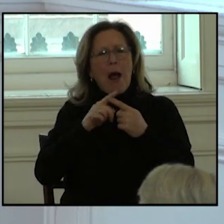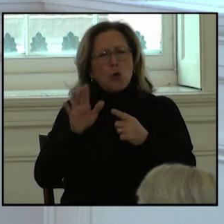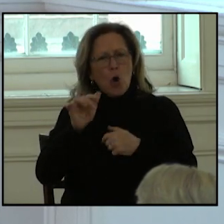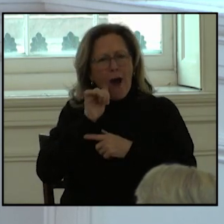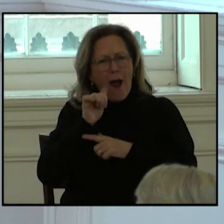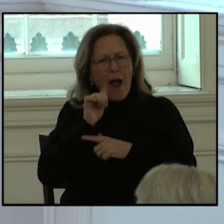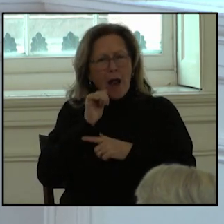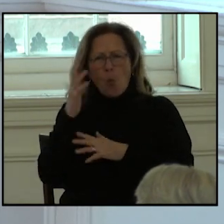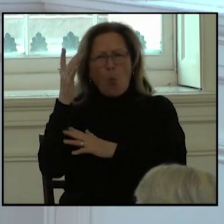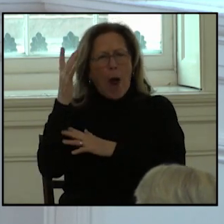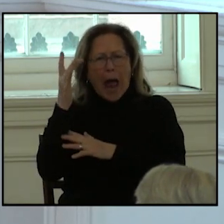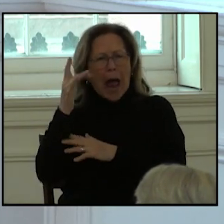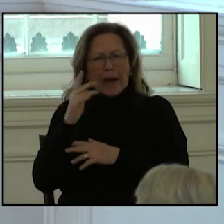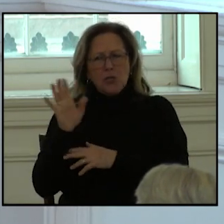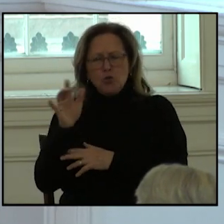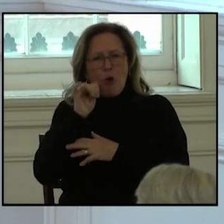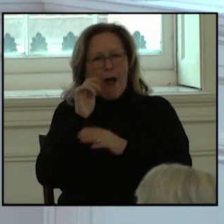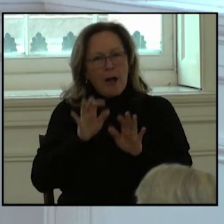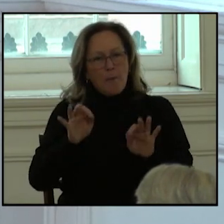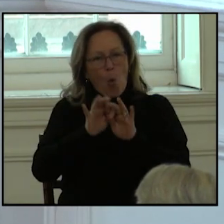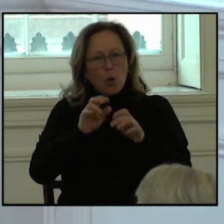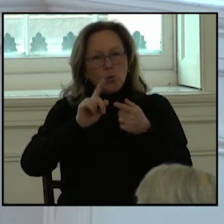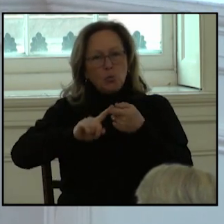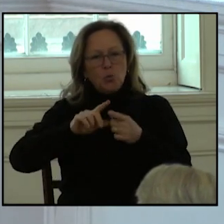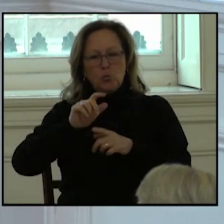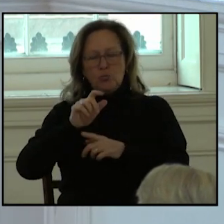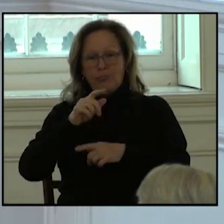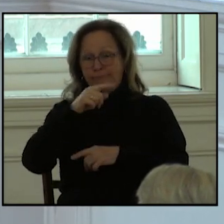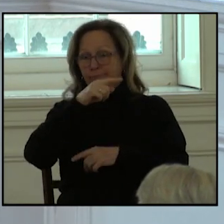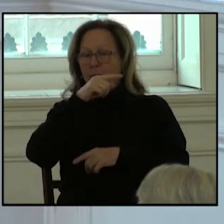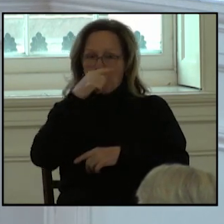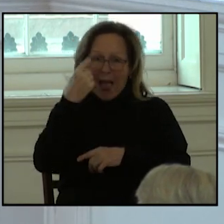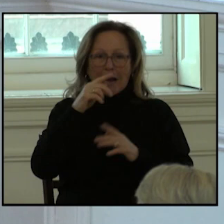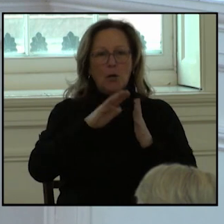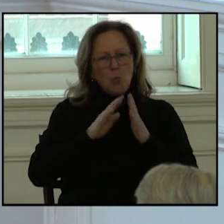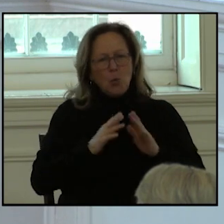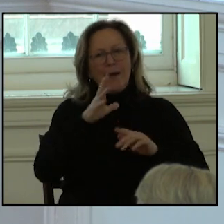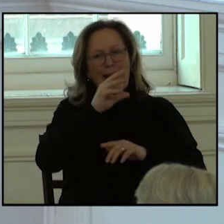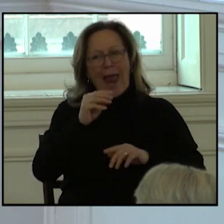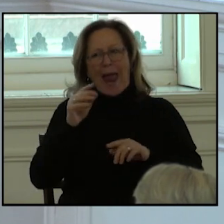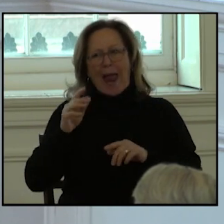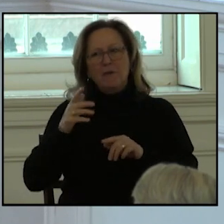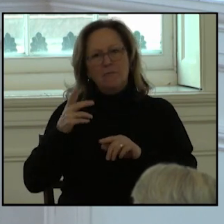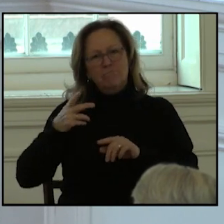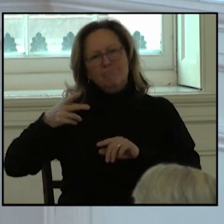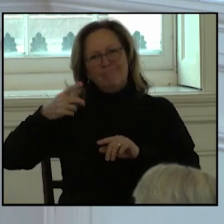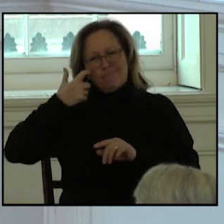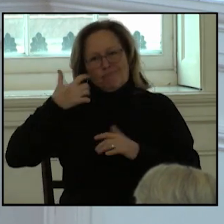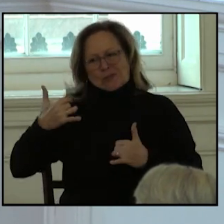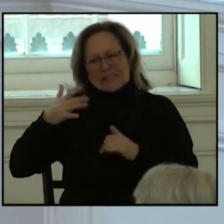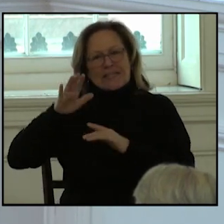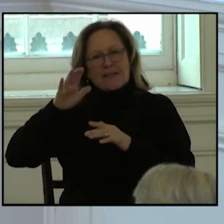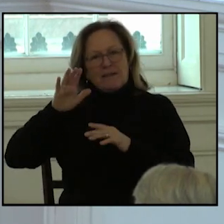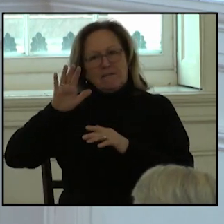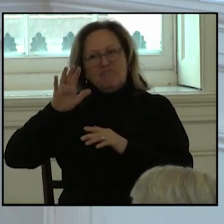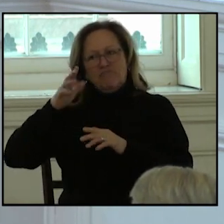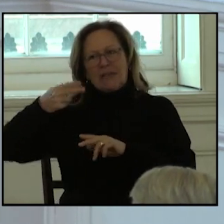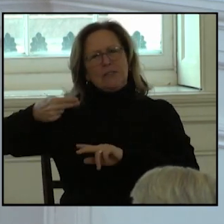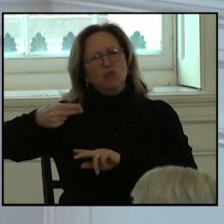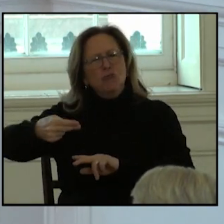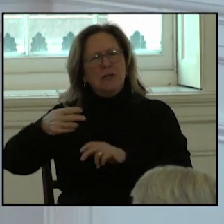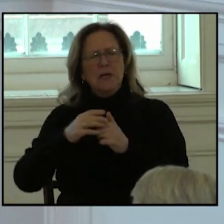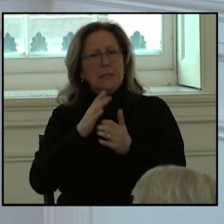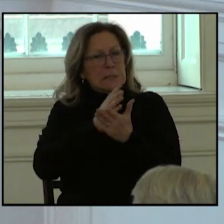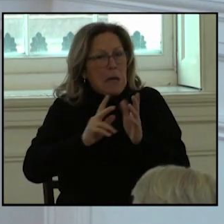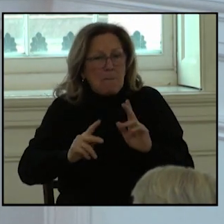Connecticut, but to history in general, and how the ripple effect, as John says, is ongoing today, because some people may know who she is and some may